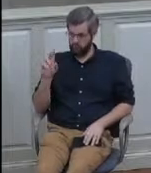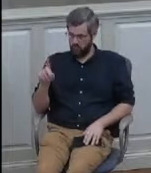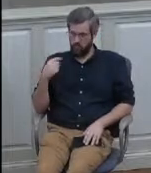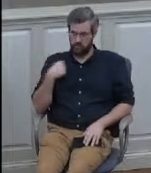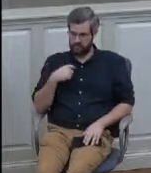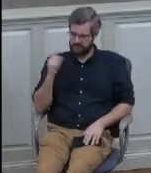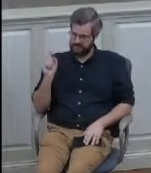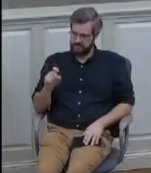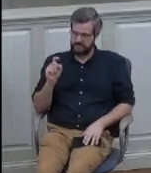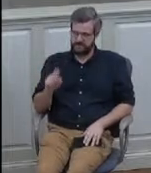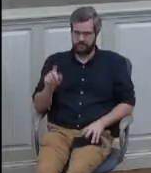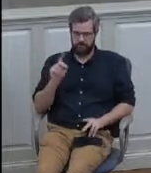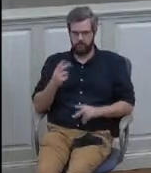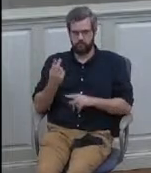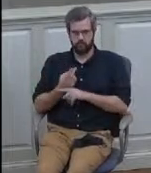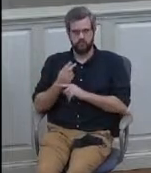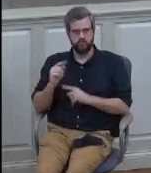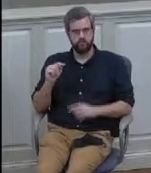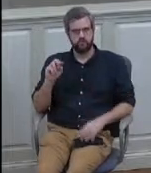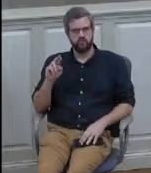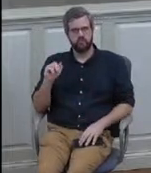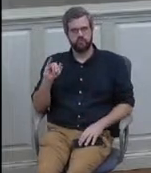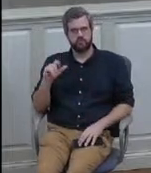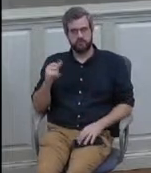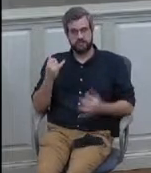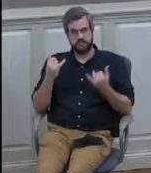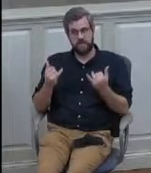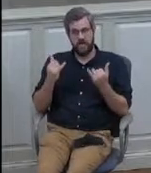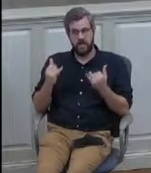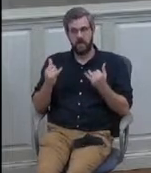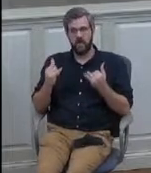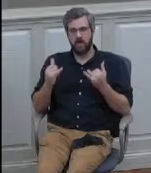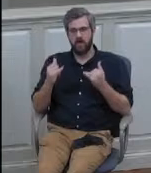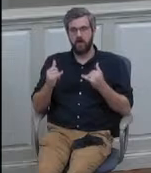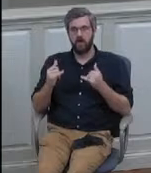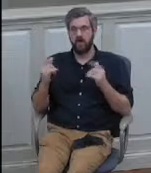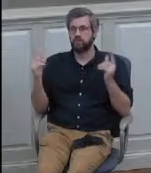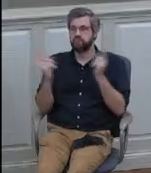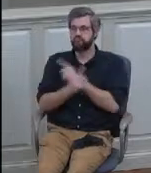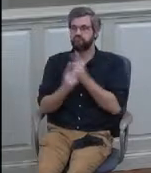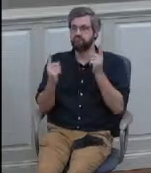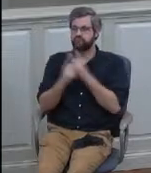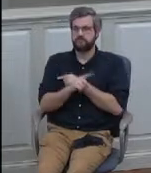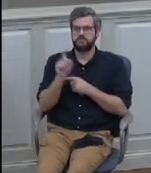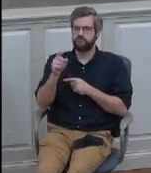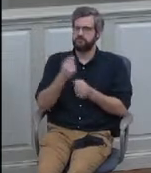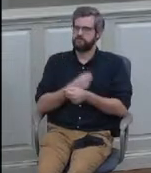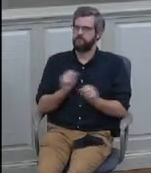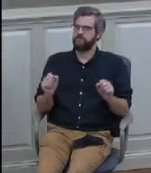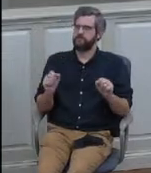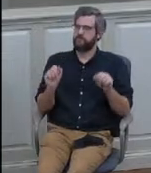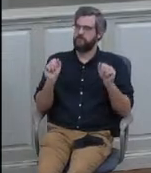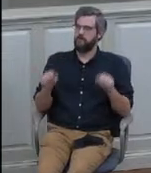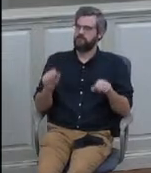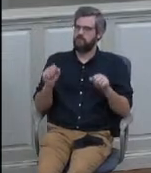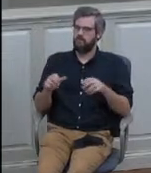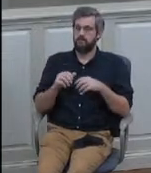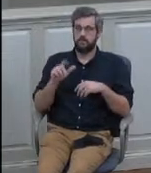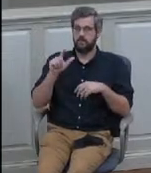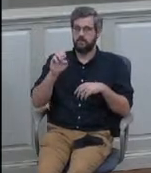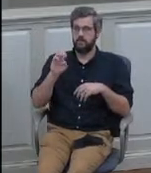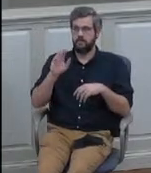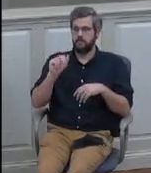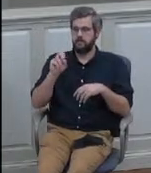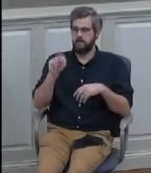connecting across Stanford Road now. And it's not, you know, we need to make that crossing as safe as possible for people that are using those trails. Lebanon Road is